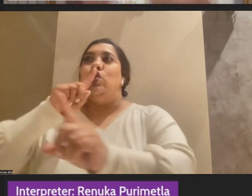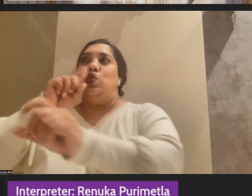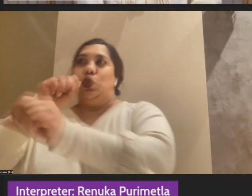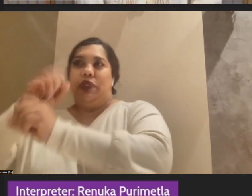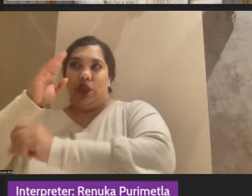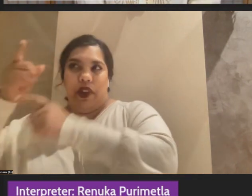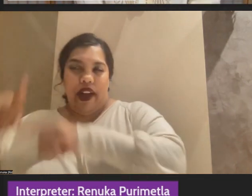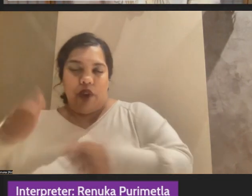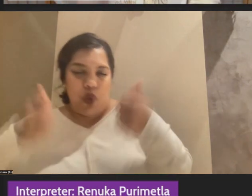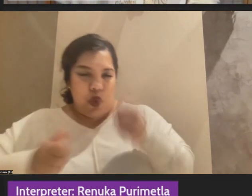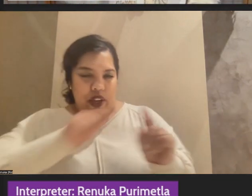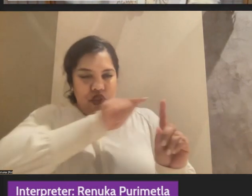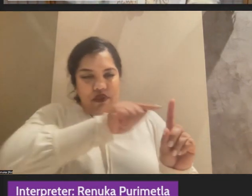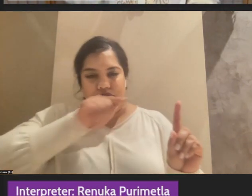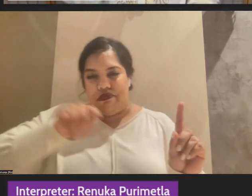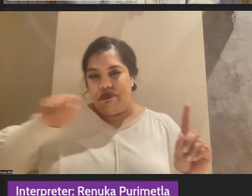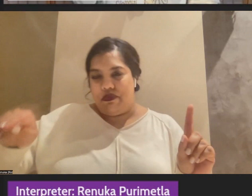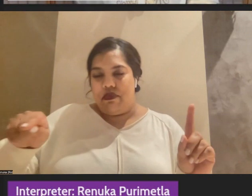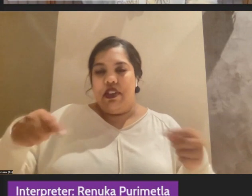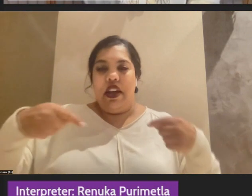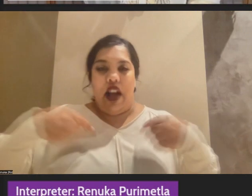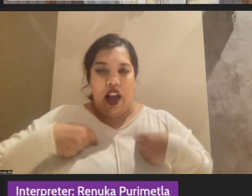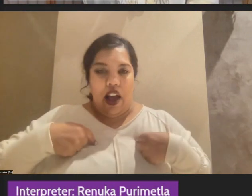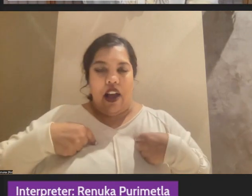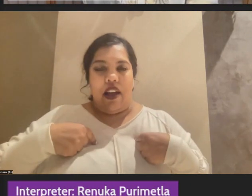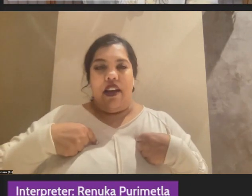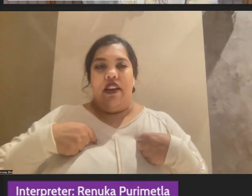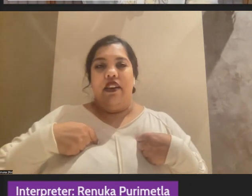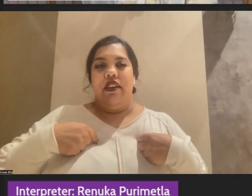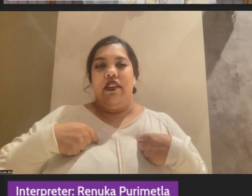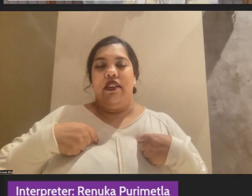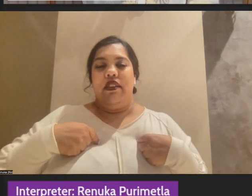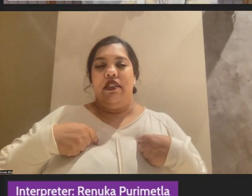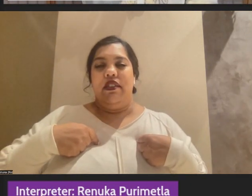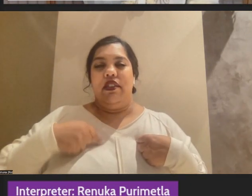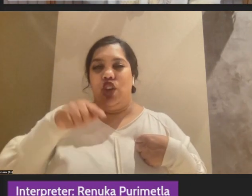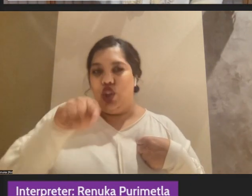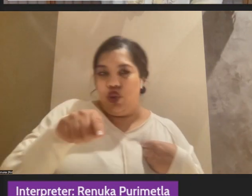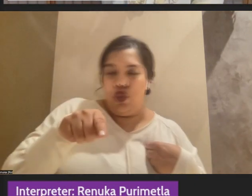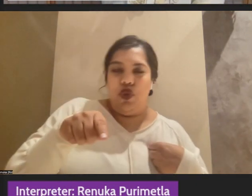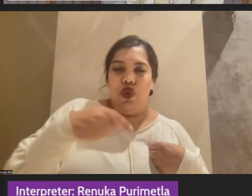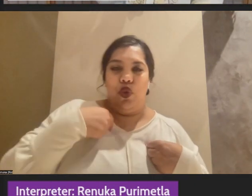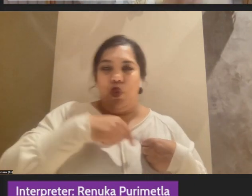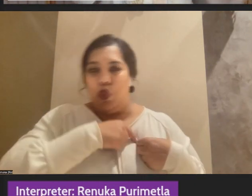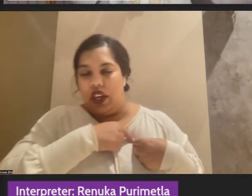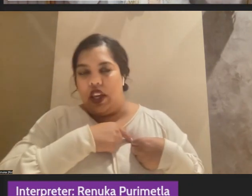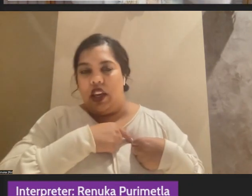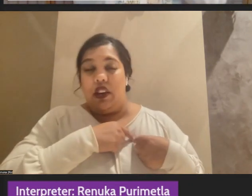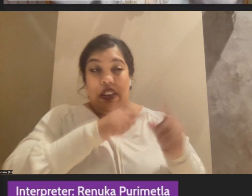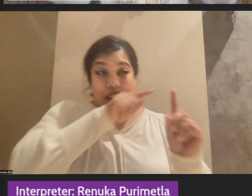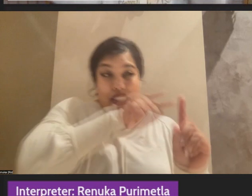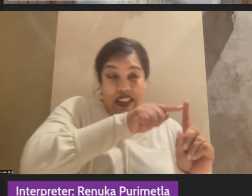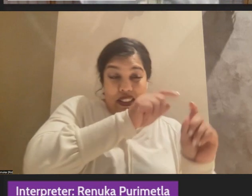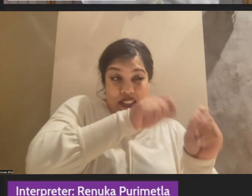you, prevent possible from becoming probable or probable becoming inevitable? In what